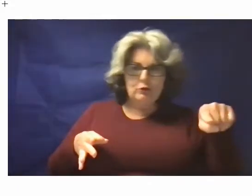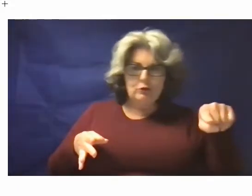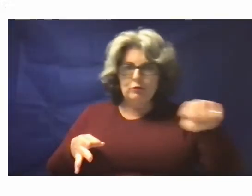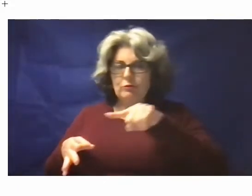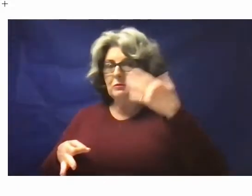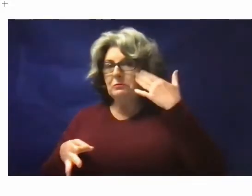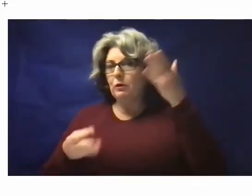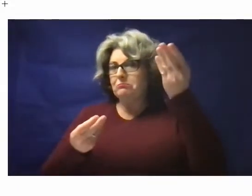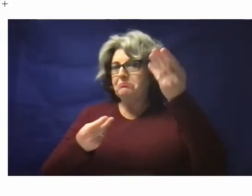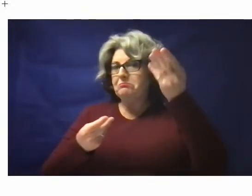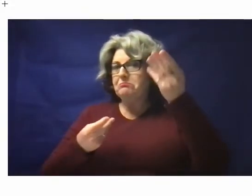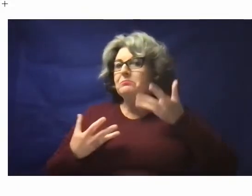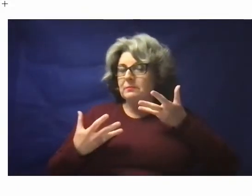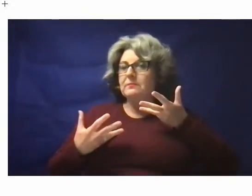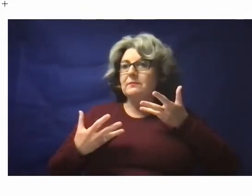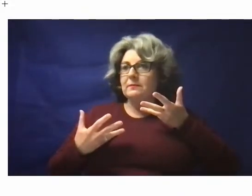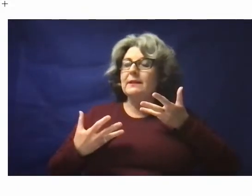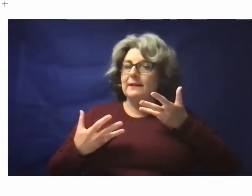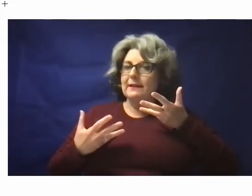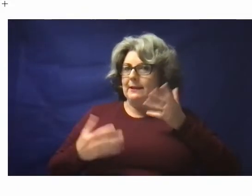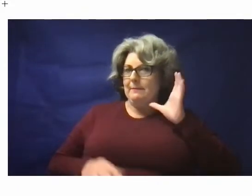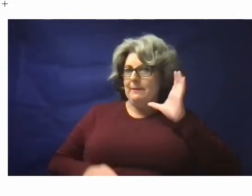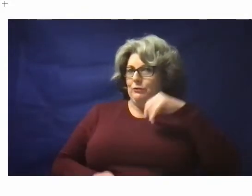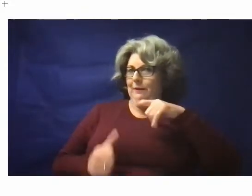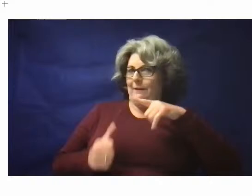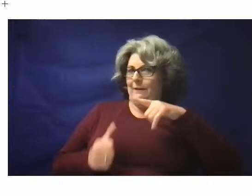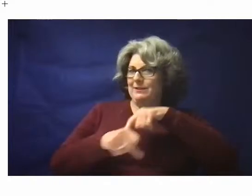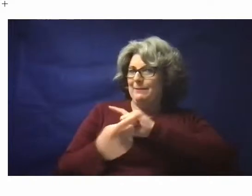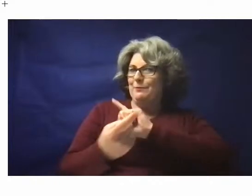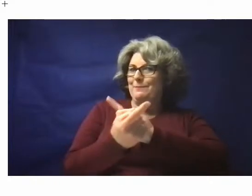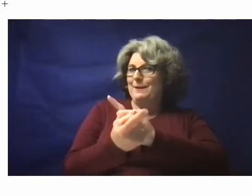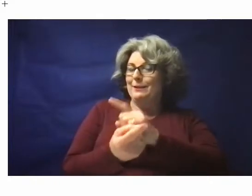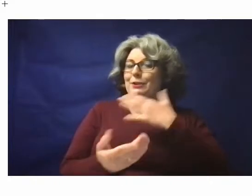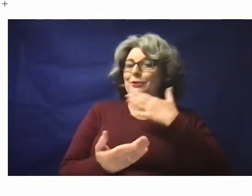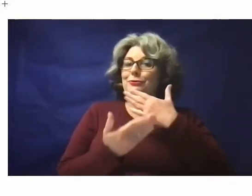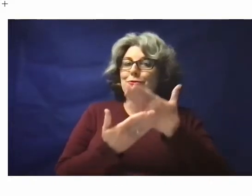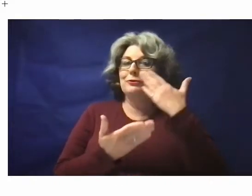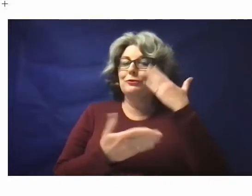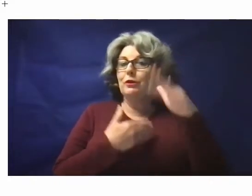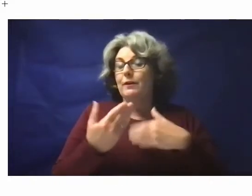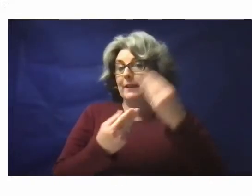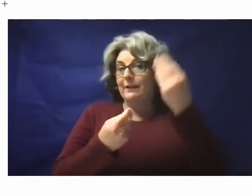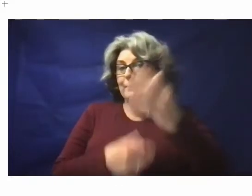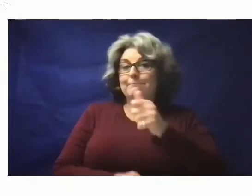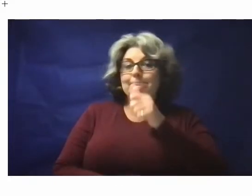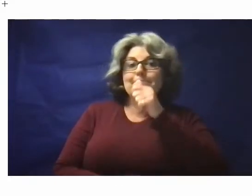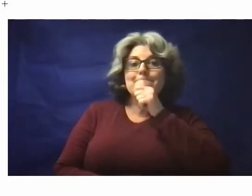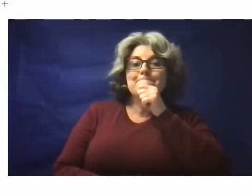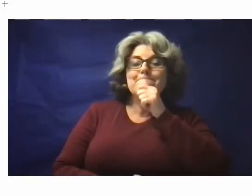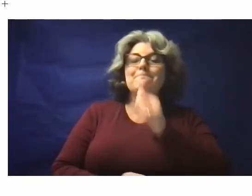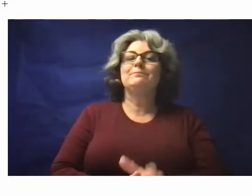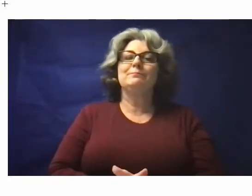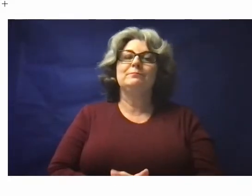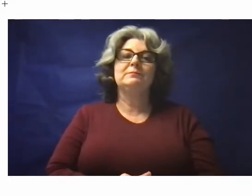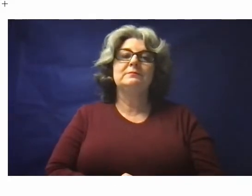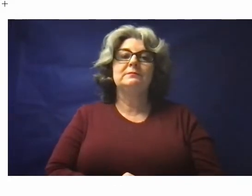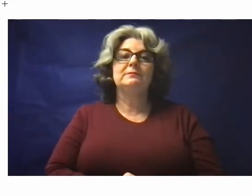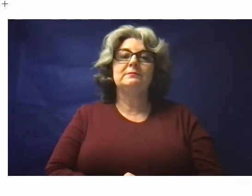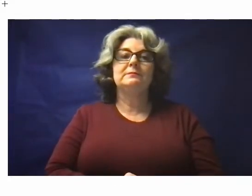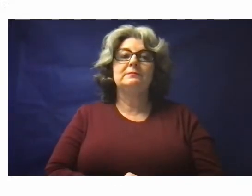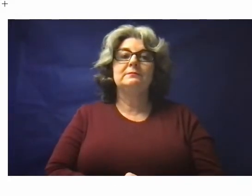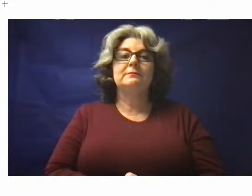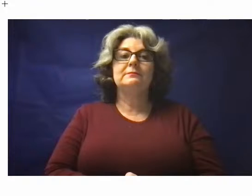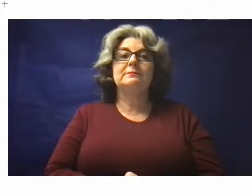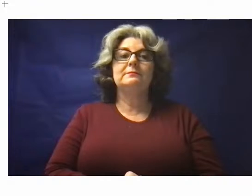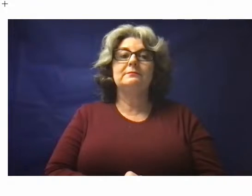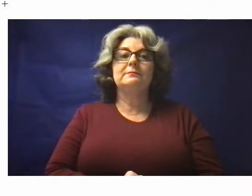always be a strange first meeting for people. So it's really great to know that information is kept between very few people. Also, kind of in line with